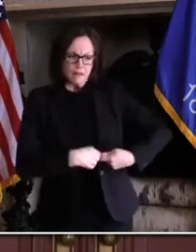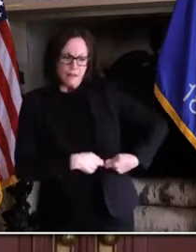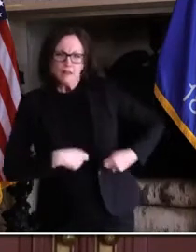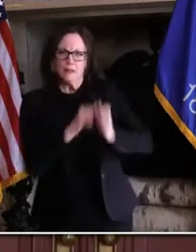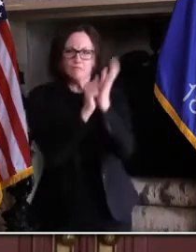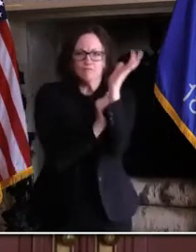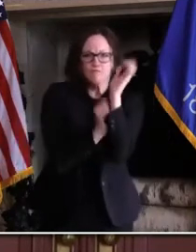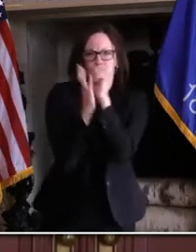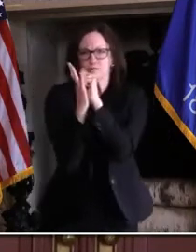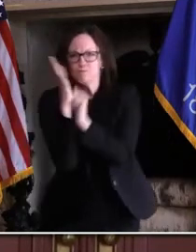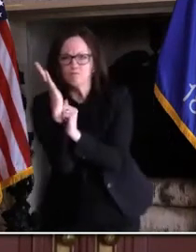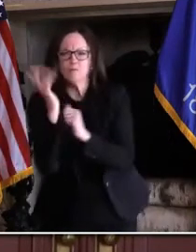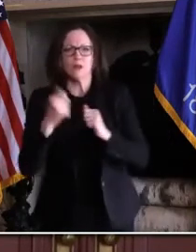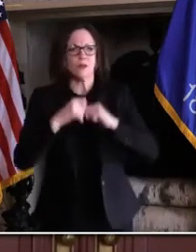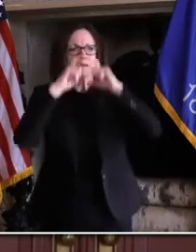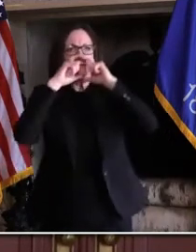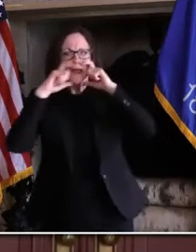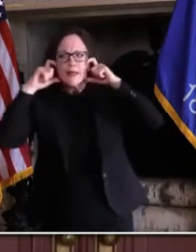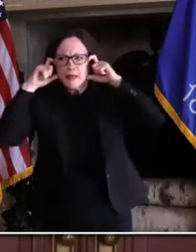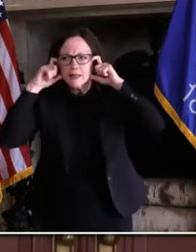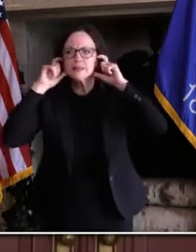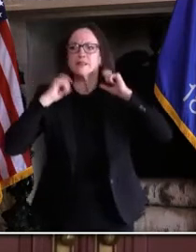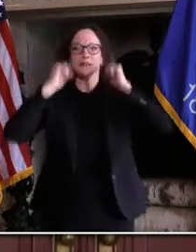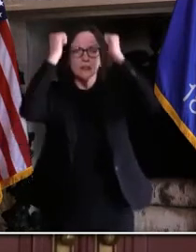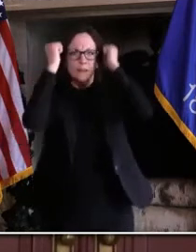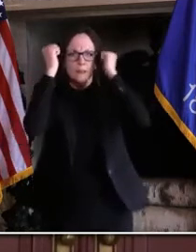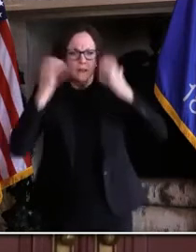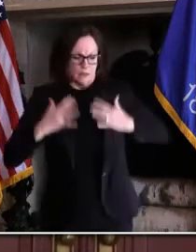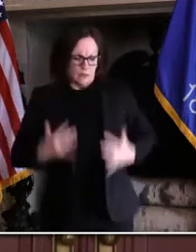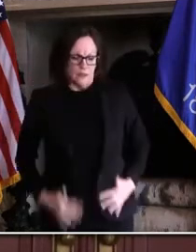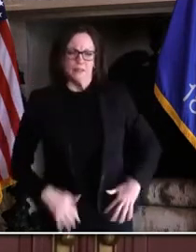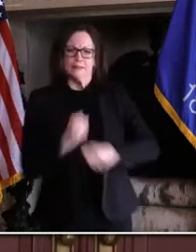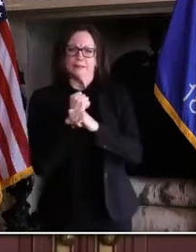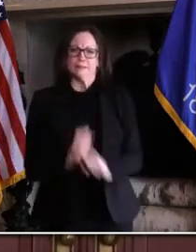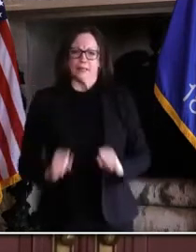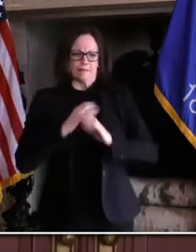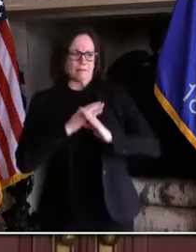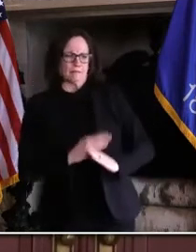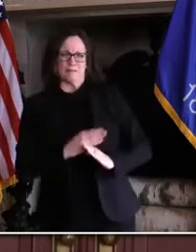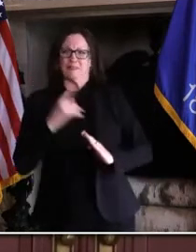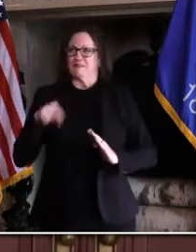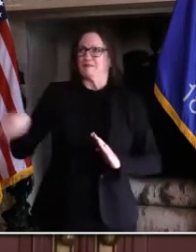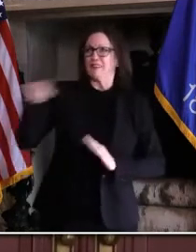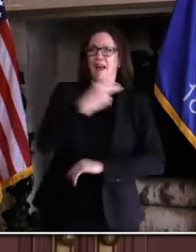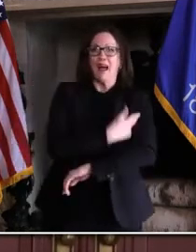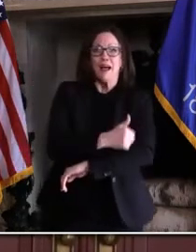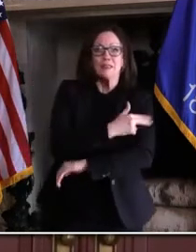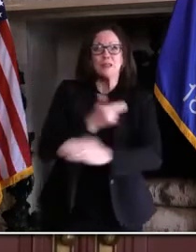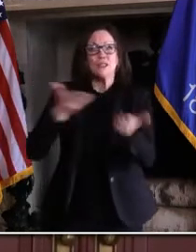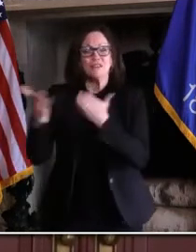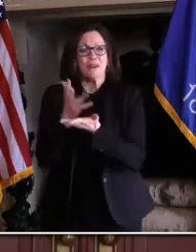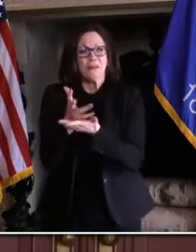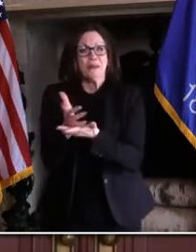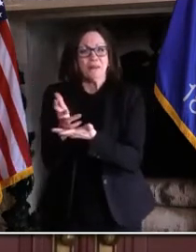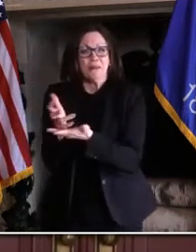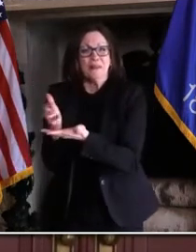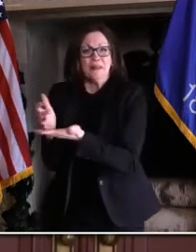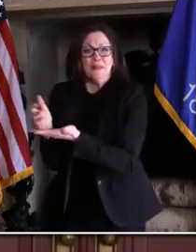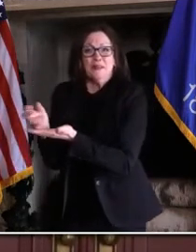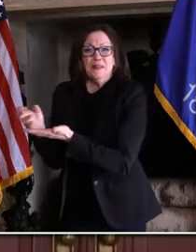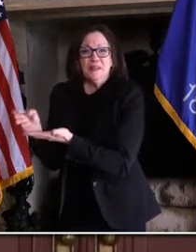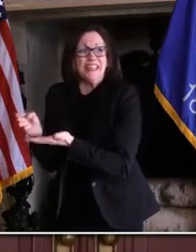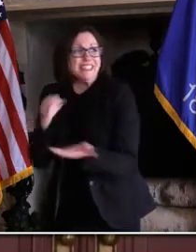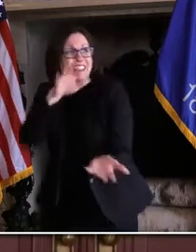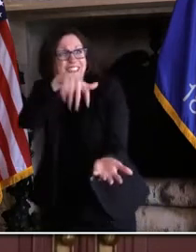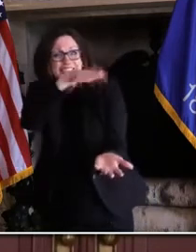material back to a Madison warehouse for redistribution to facilities in need. So I want to thank all the